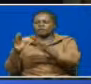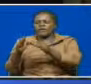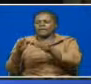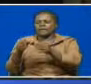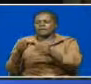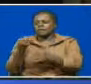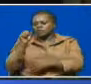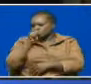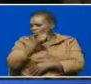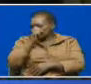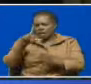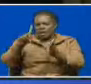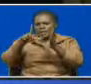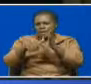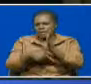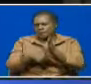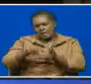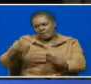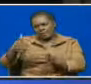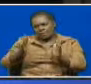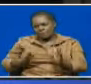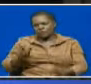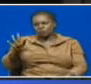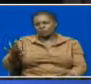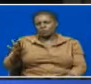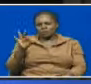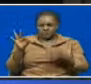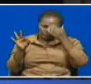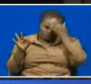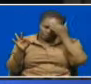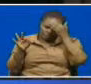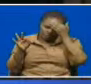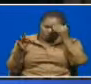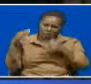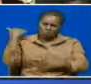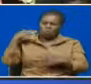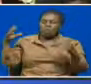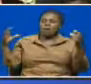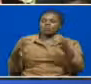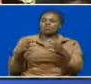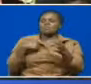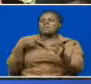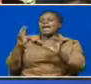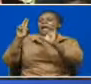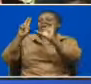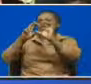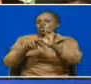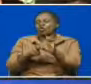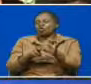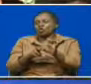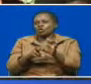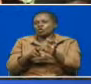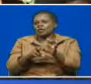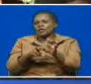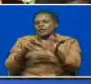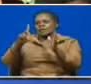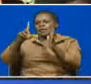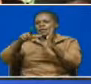streets. Later, someone just took me. I became a gangster. Gang leading criminal,